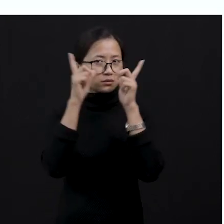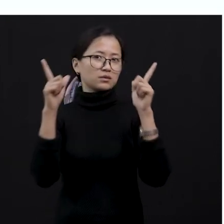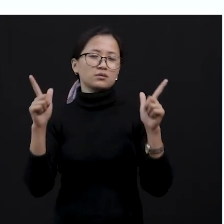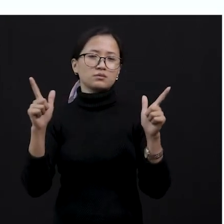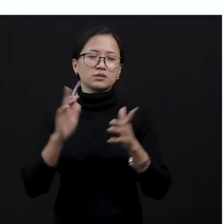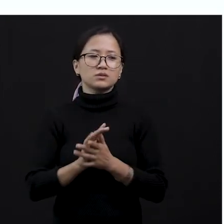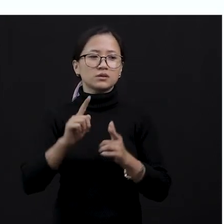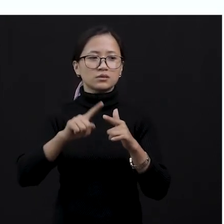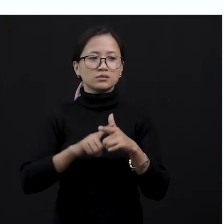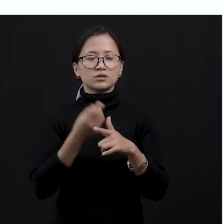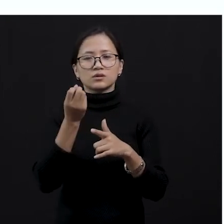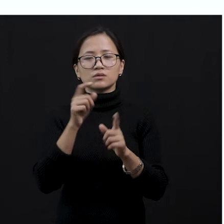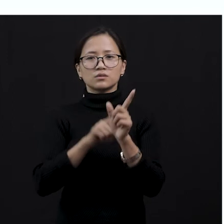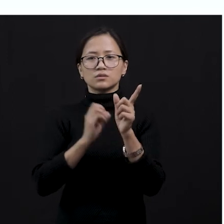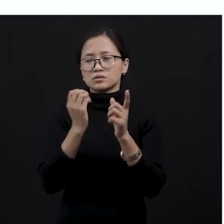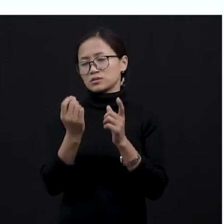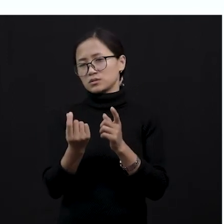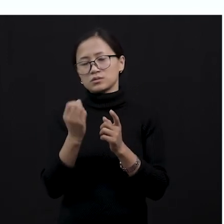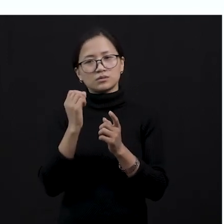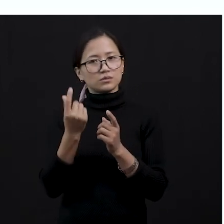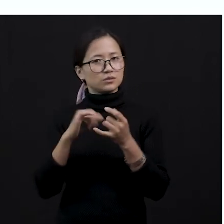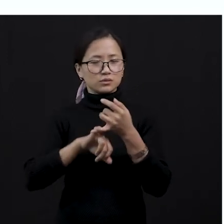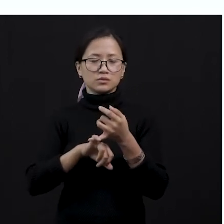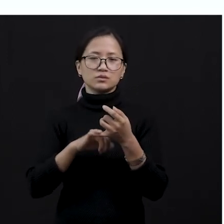E-X-C-I-T-I-N-G, exciting means joyous. Okay,